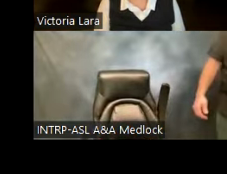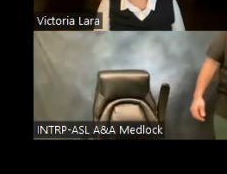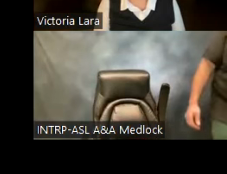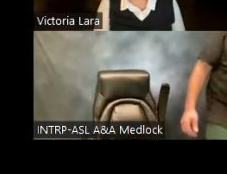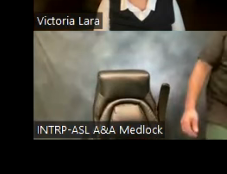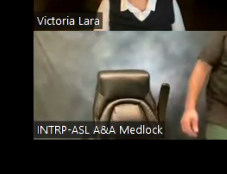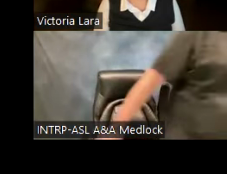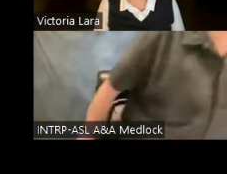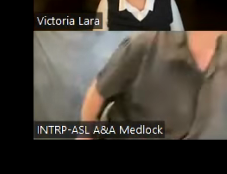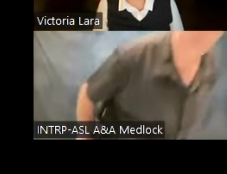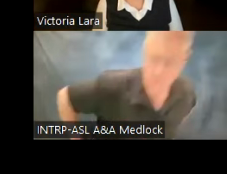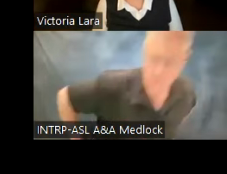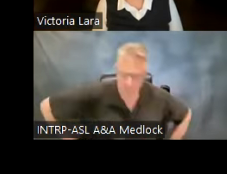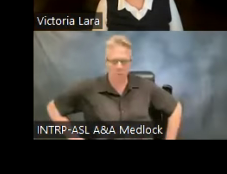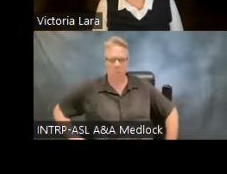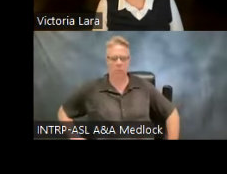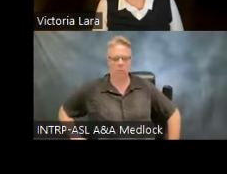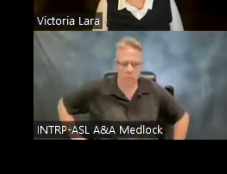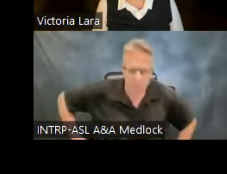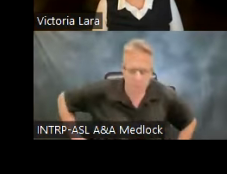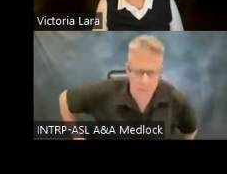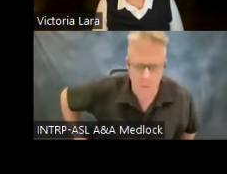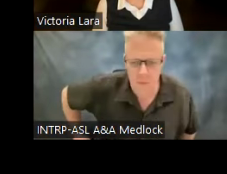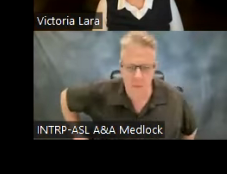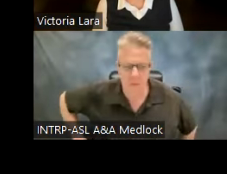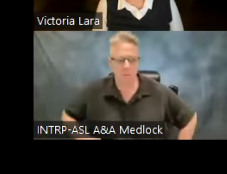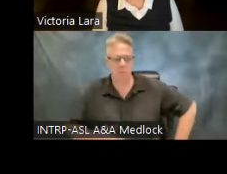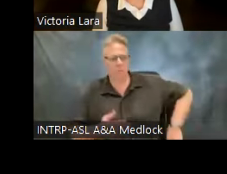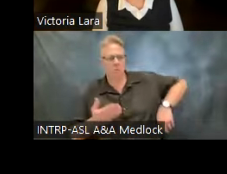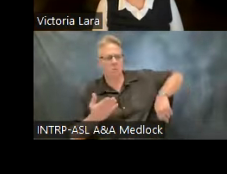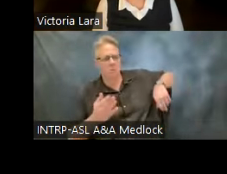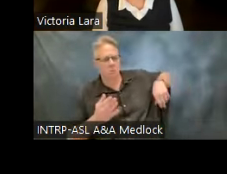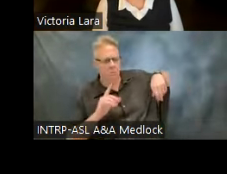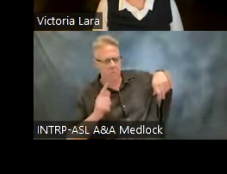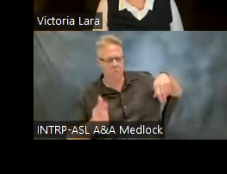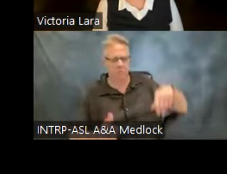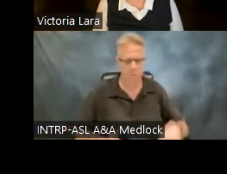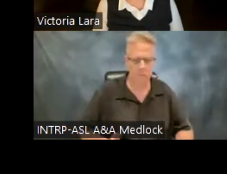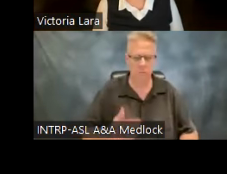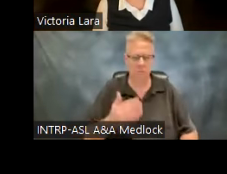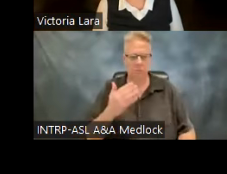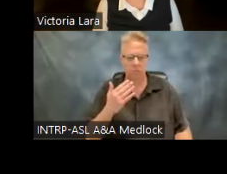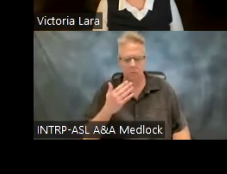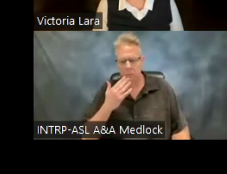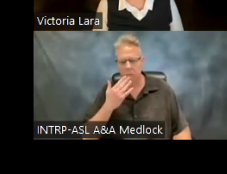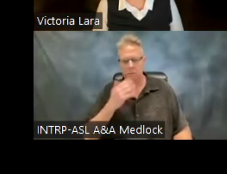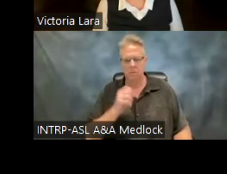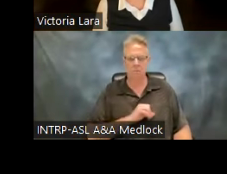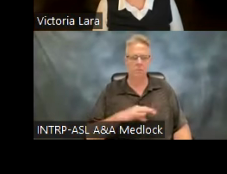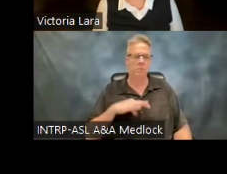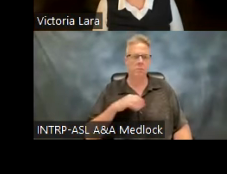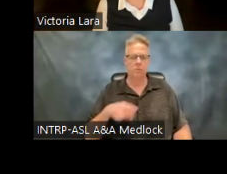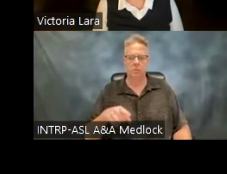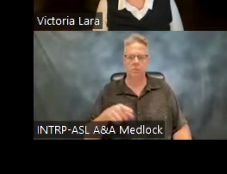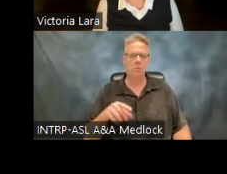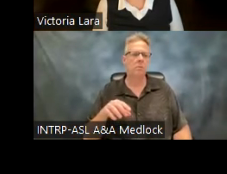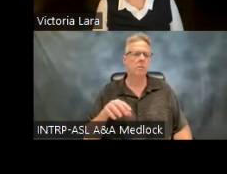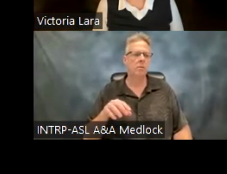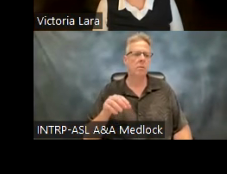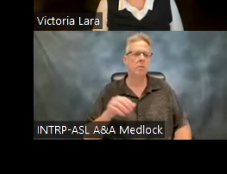Christian. Thank you. Yeah, thanks, staff, Samir.